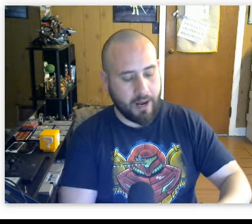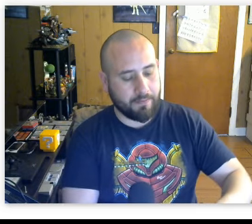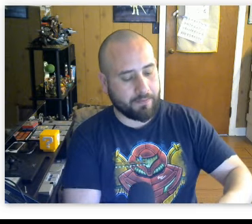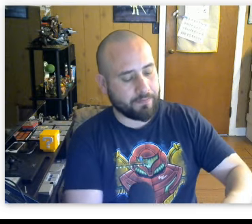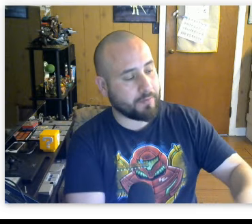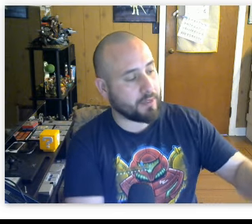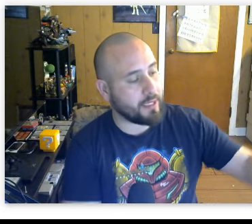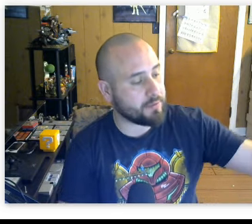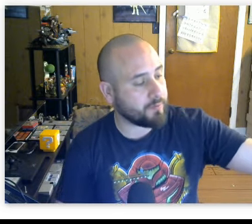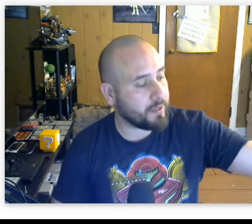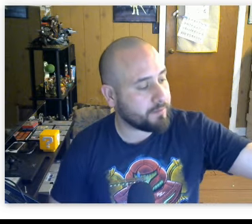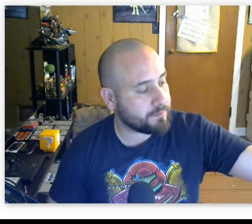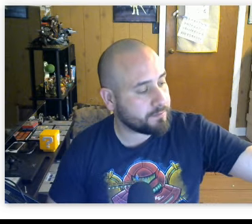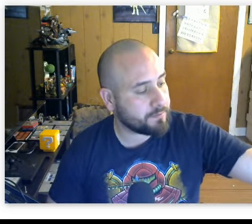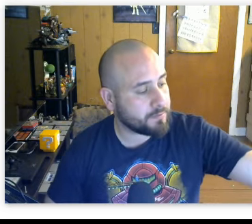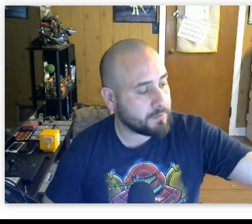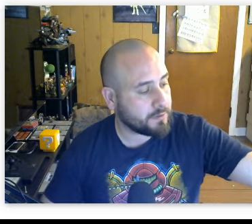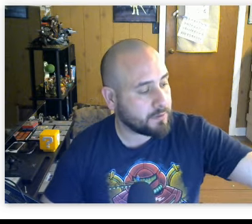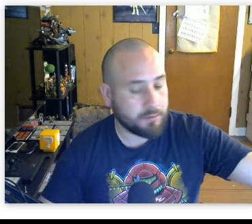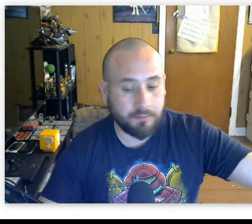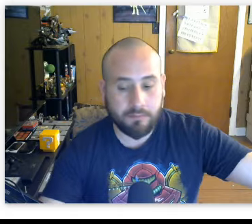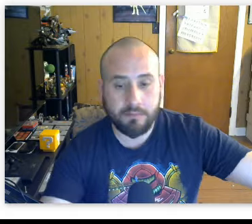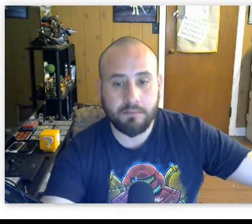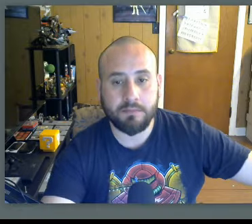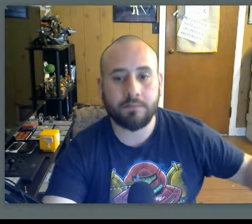All right, let's move on.